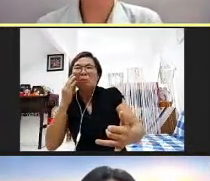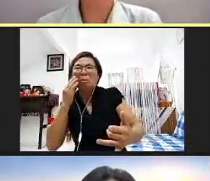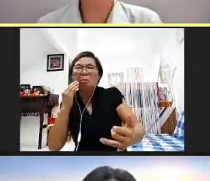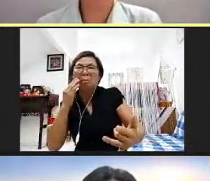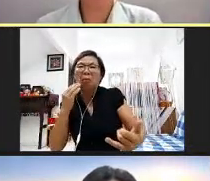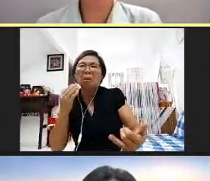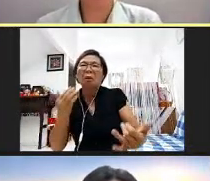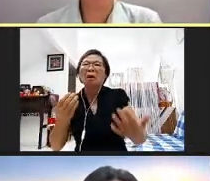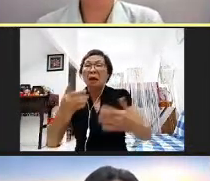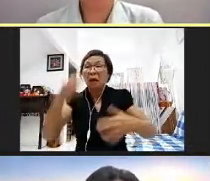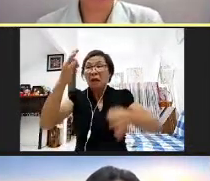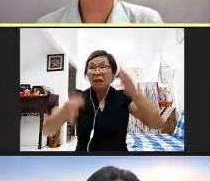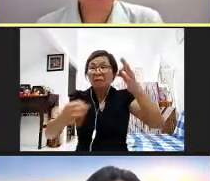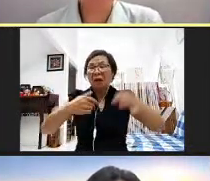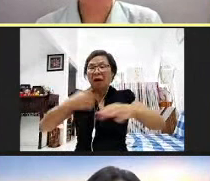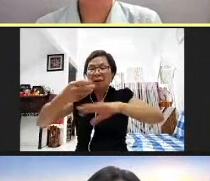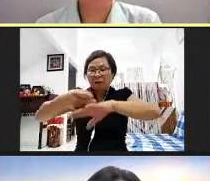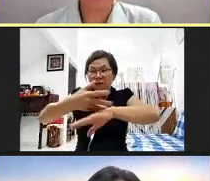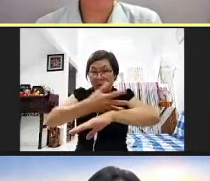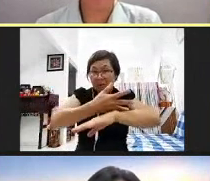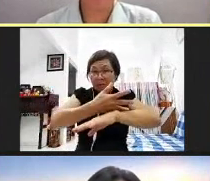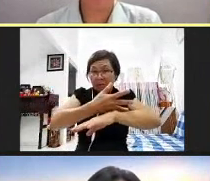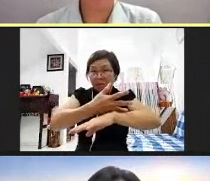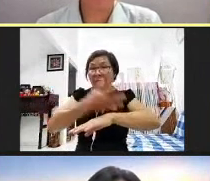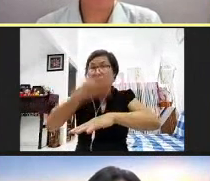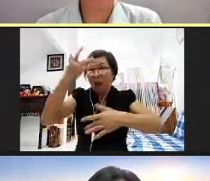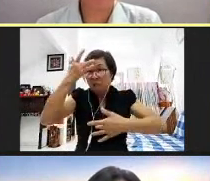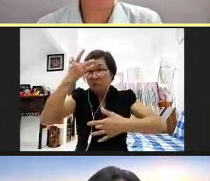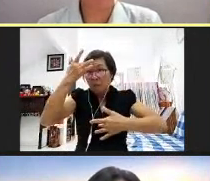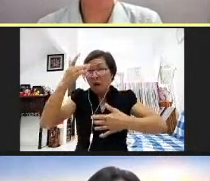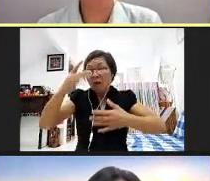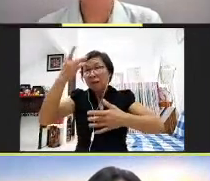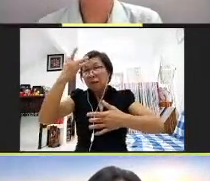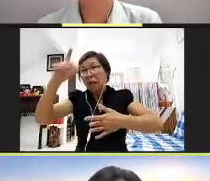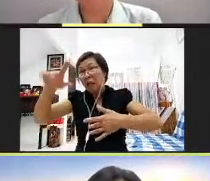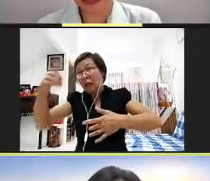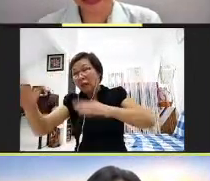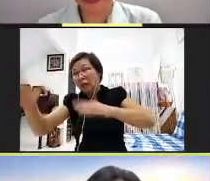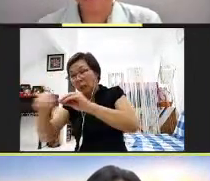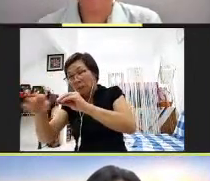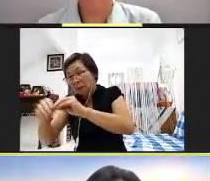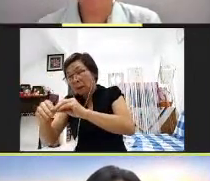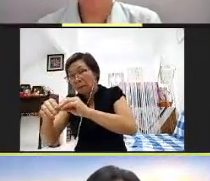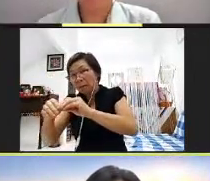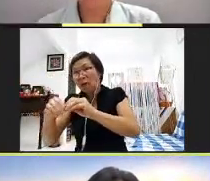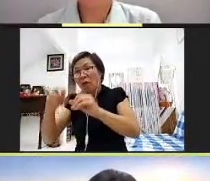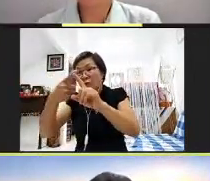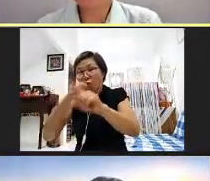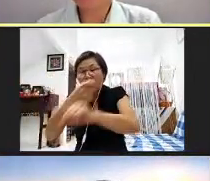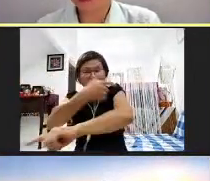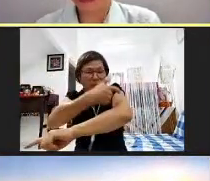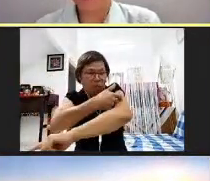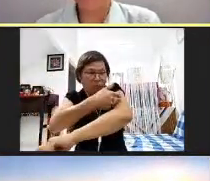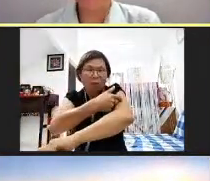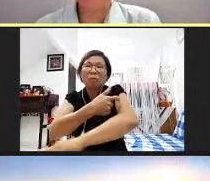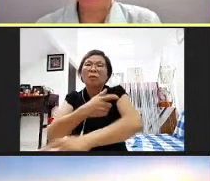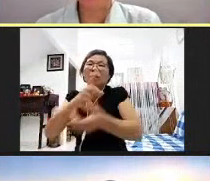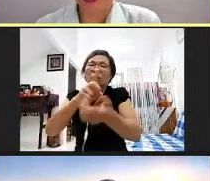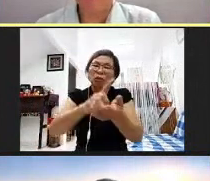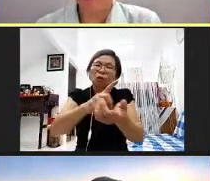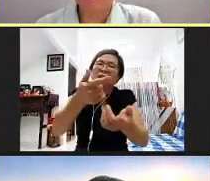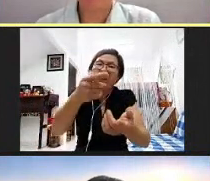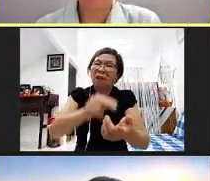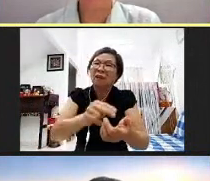I'm a cancer patient, would I experience side effect resulting from COVID-19 vaccination? So Dr. Gan, this